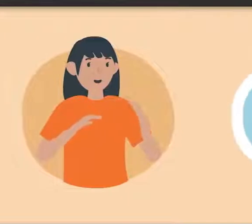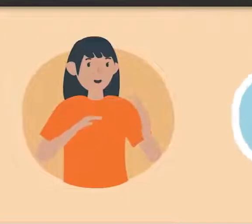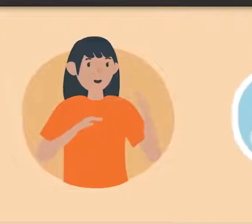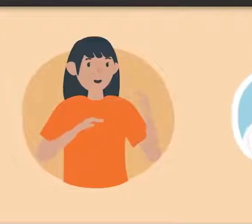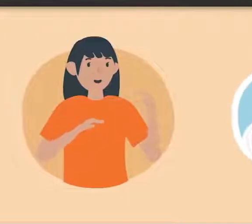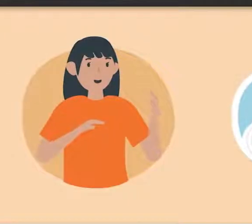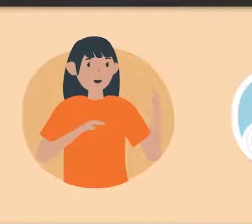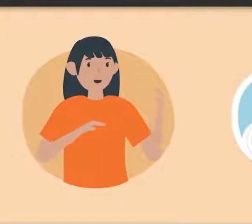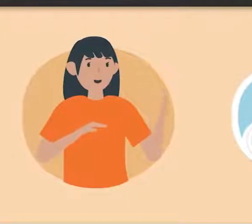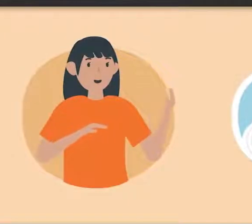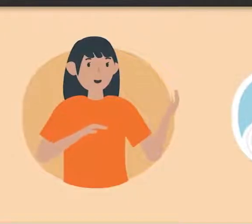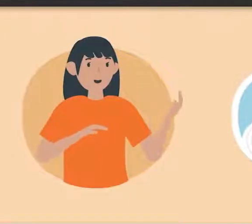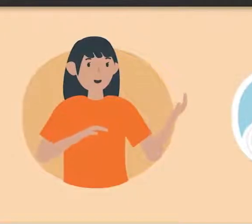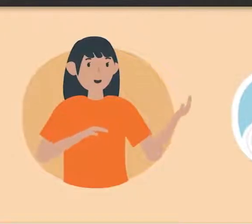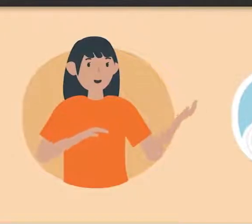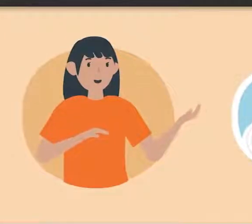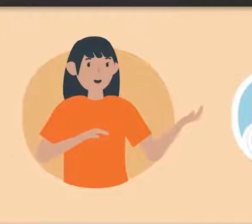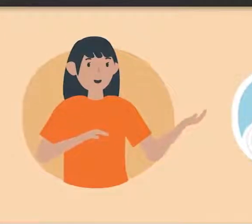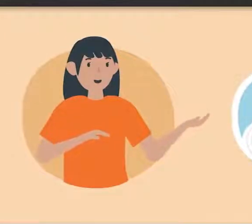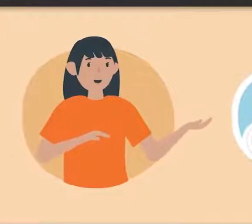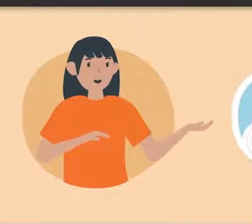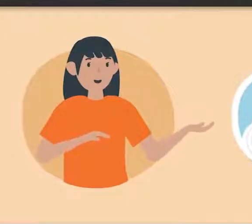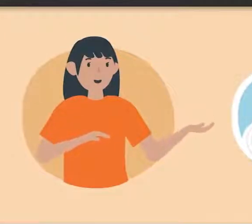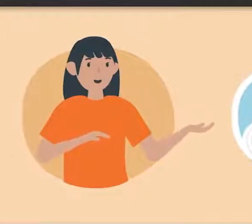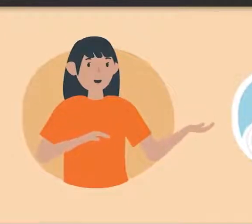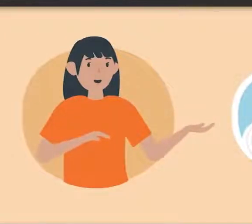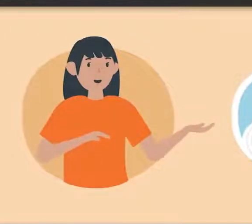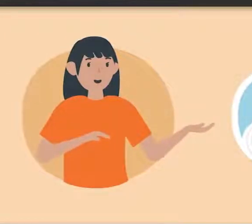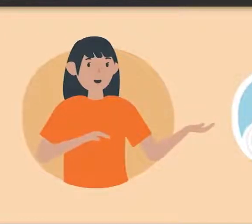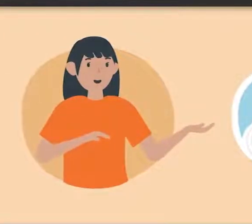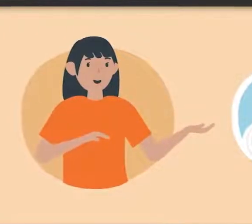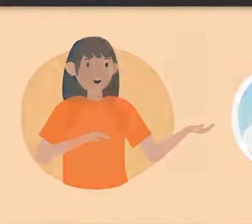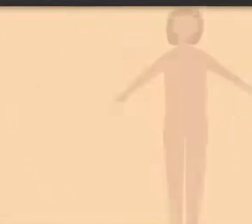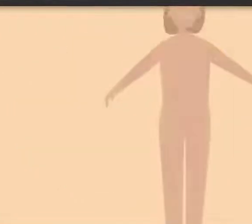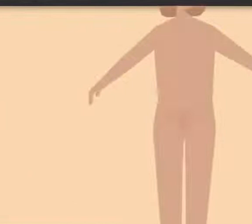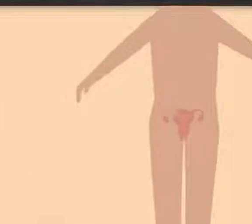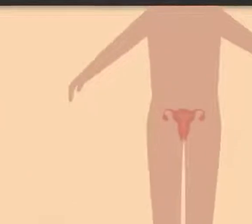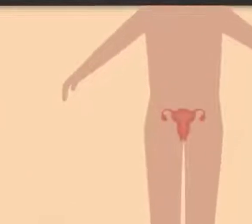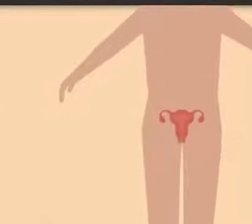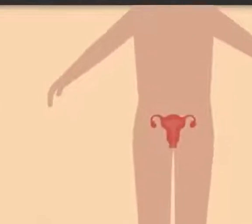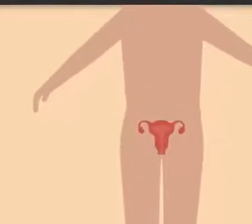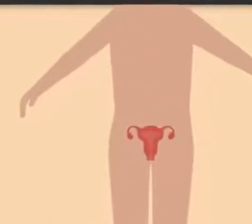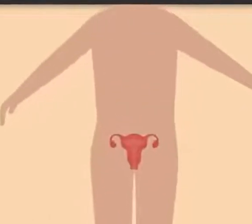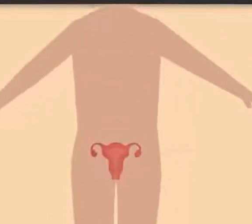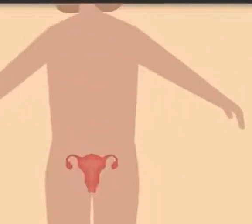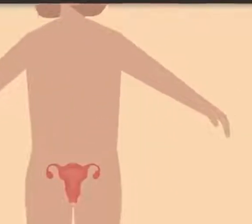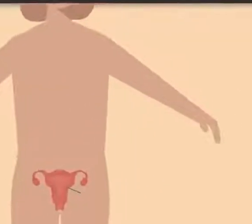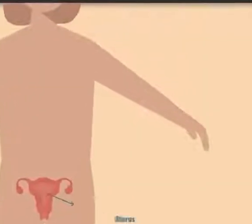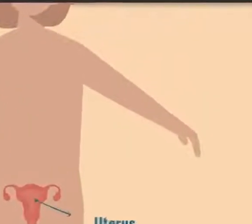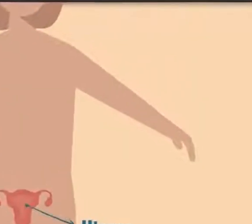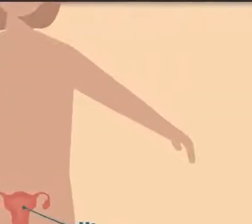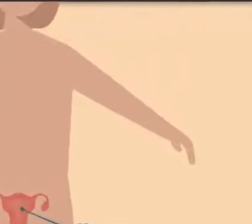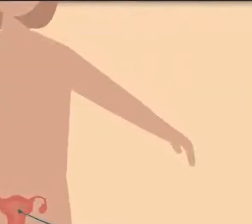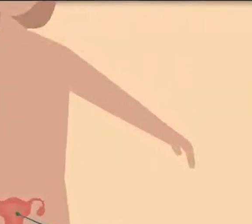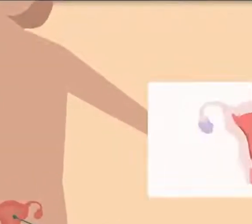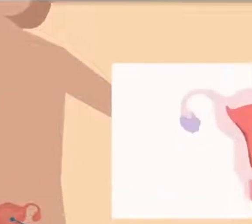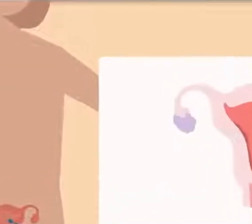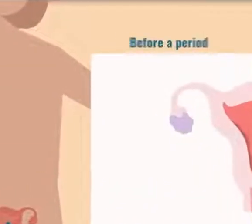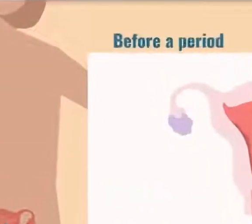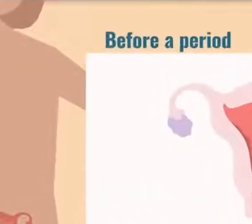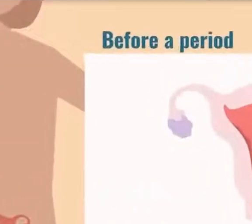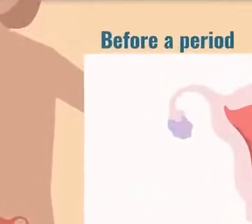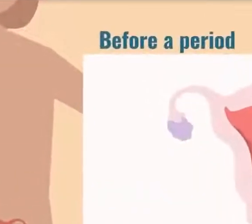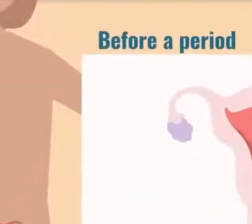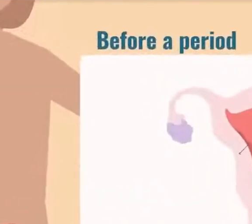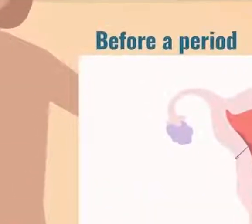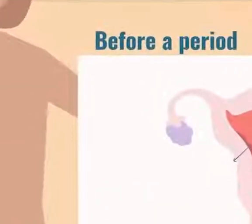that had many good questions and answers about teenage problems. I understood that this bleeding happens to all